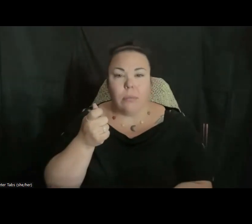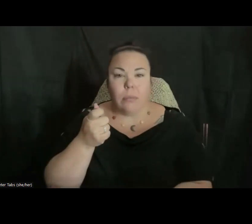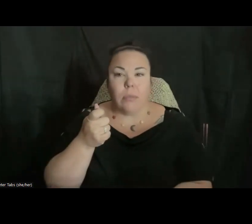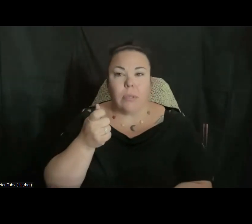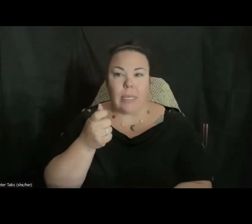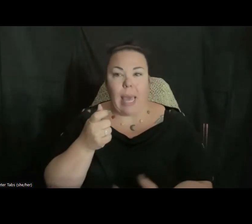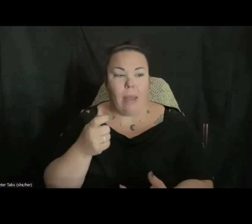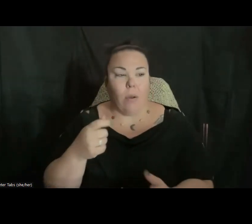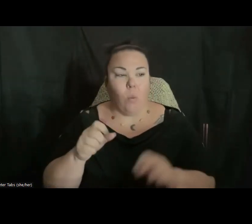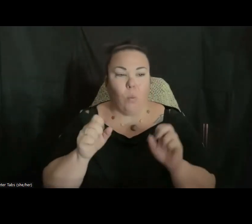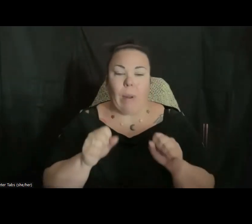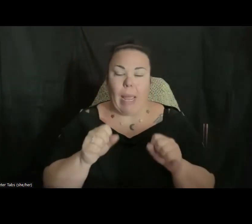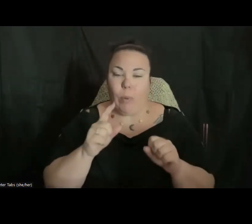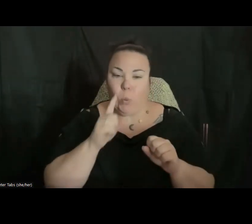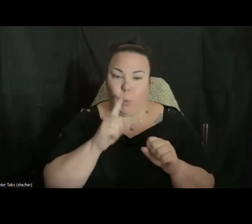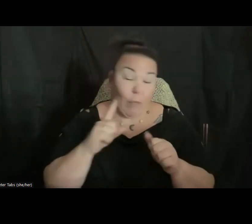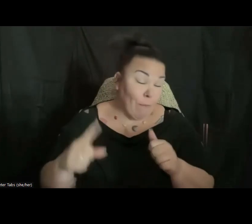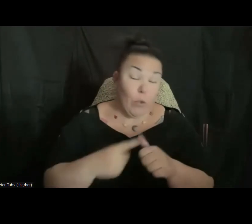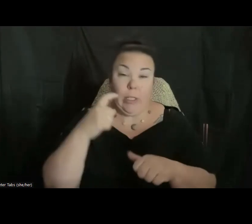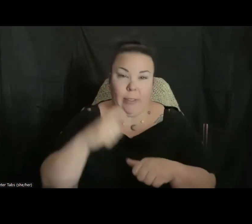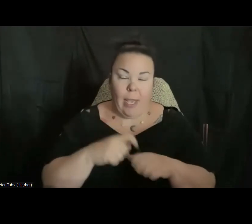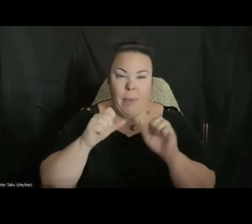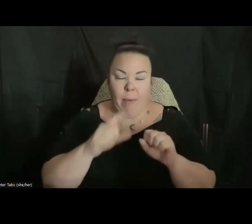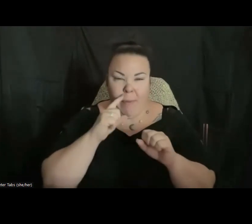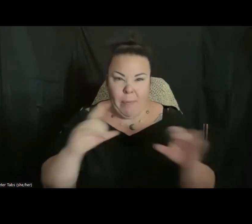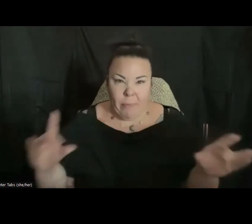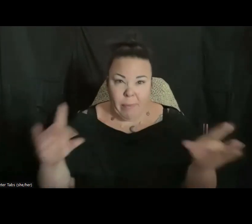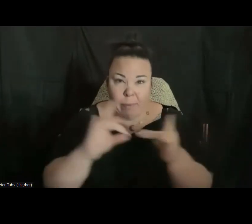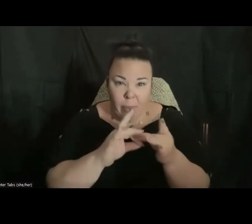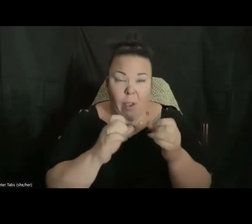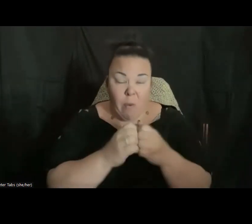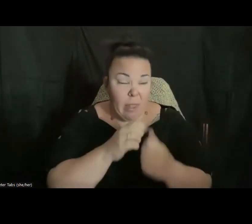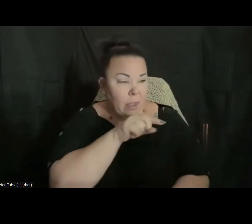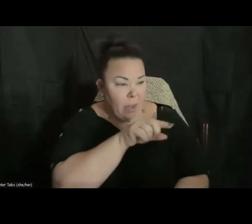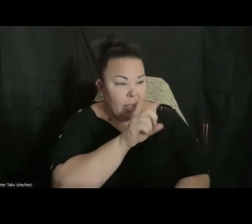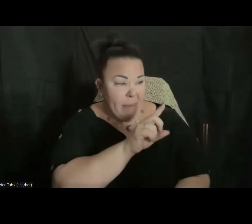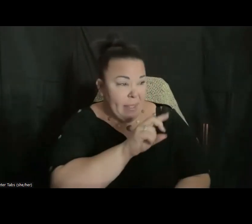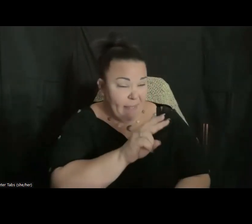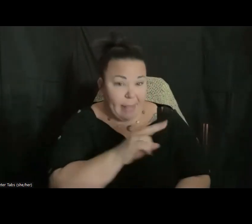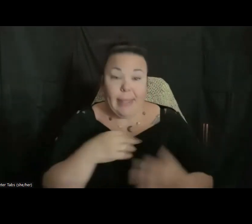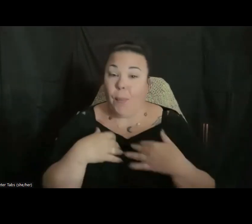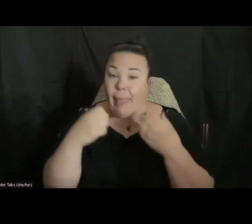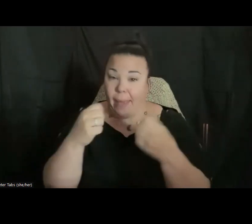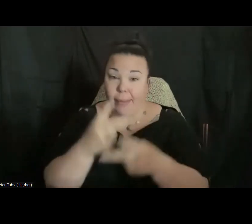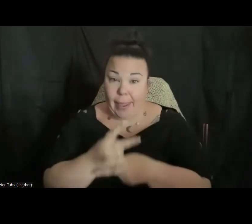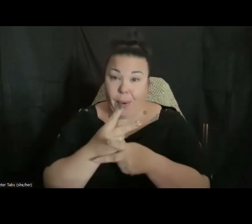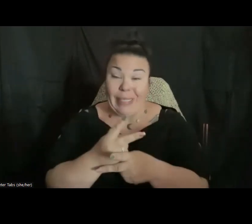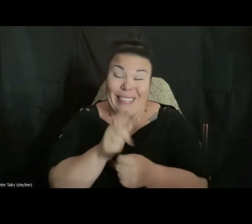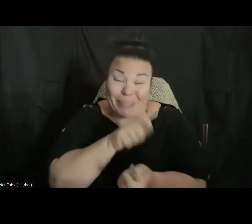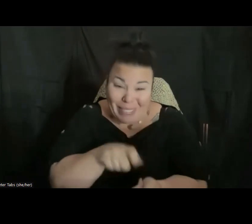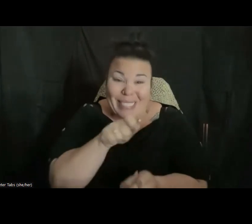time, really look at building the connection between domestic violence and healthcare, and